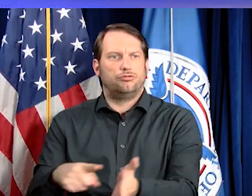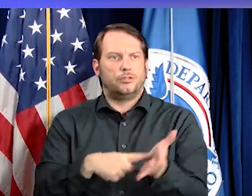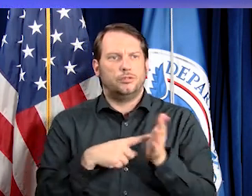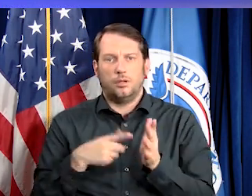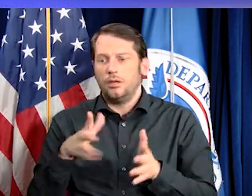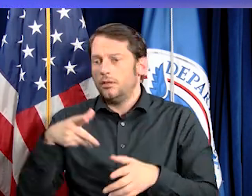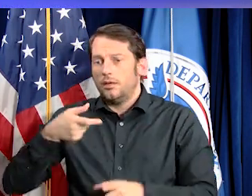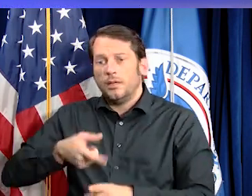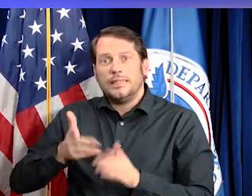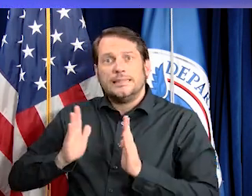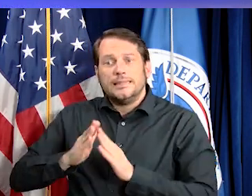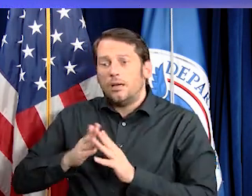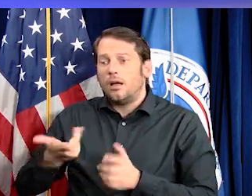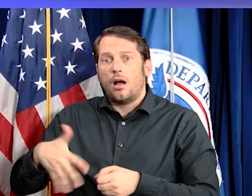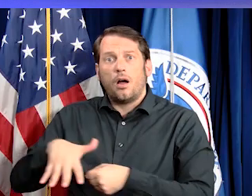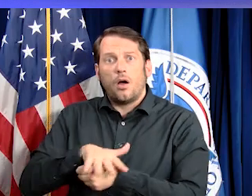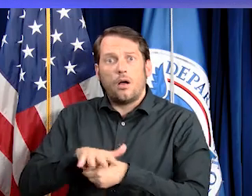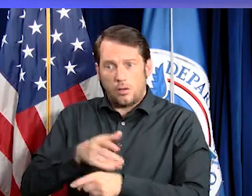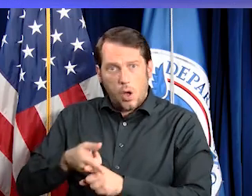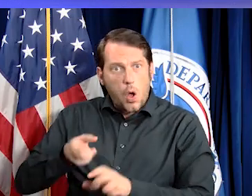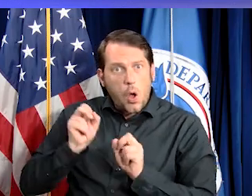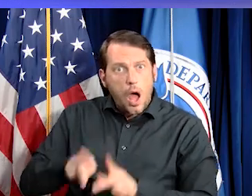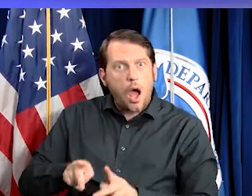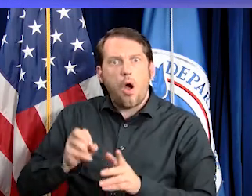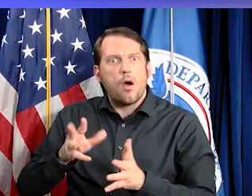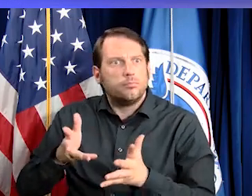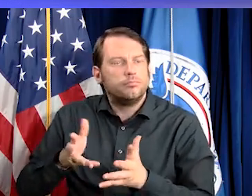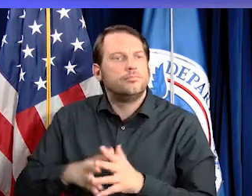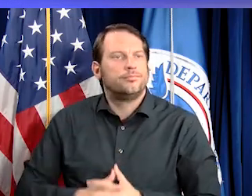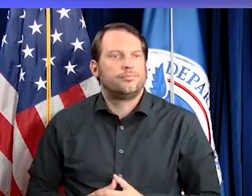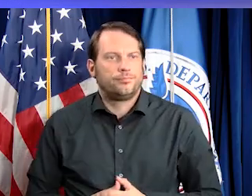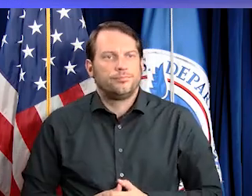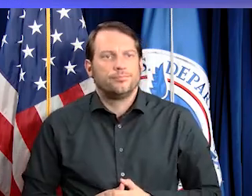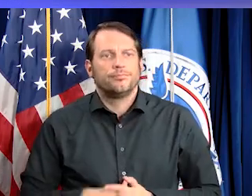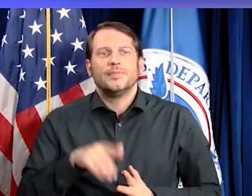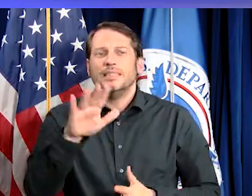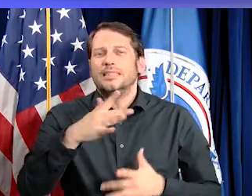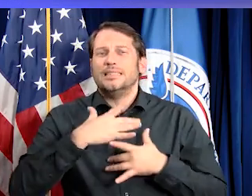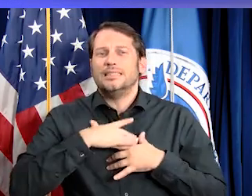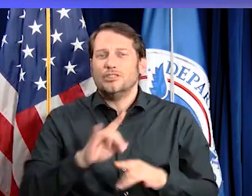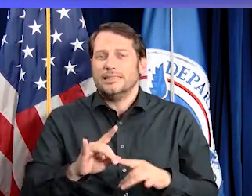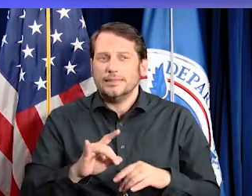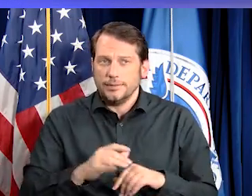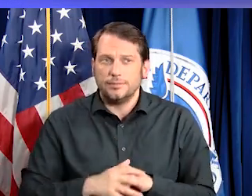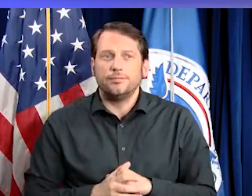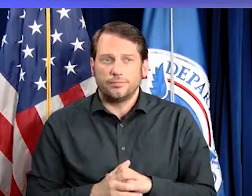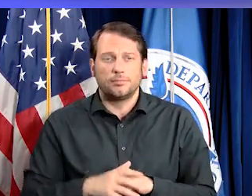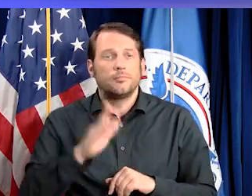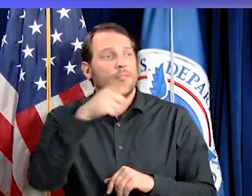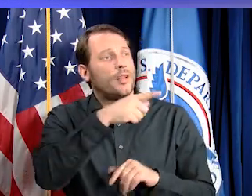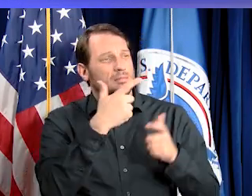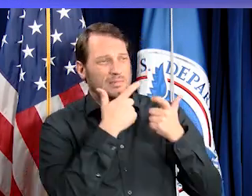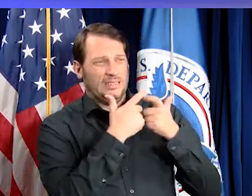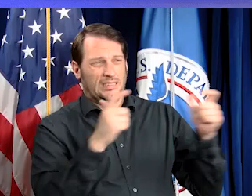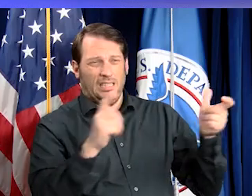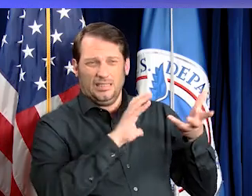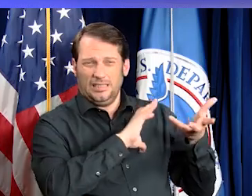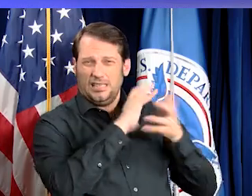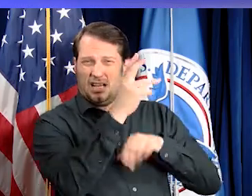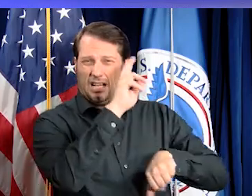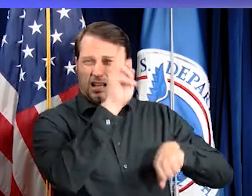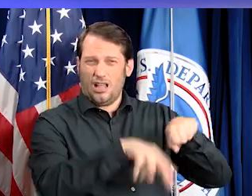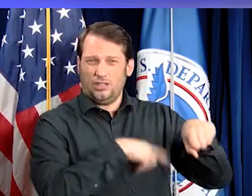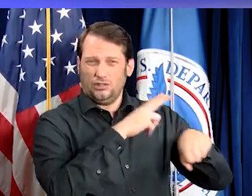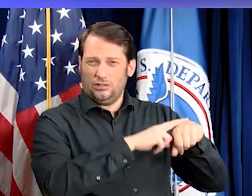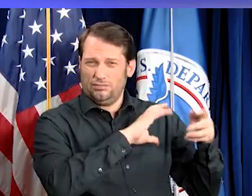really important because, whenever a disaster occurs, a very big one, everyone calls, and that clogs the phone lines. And that's why